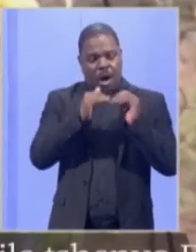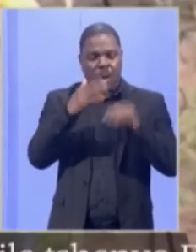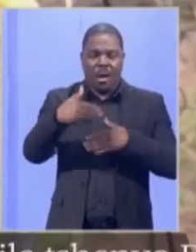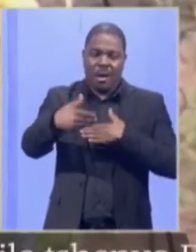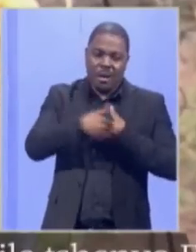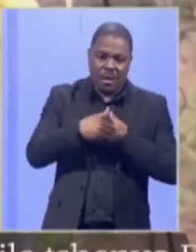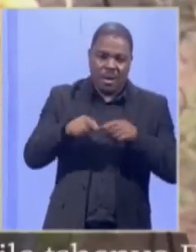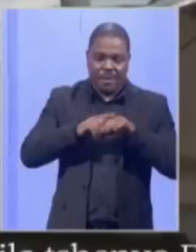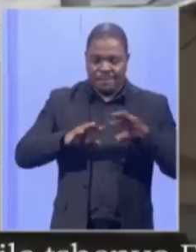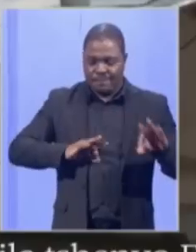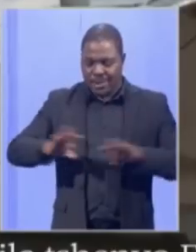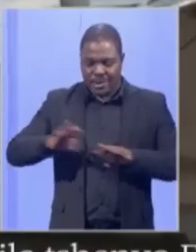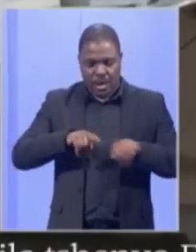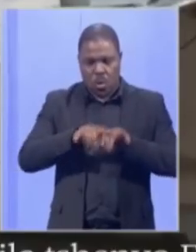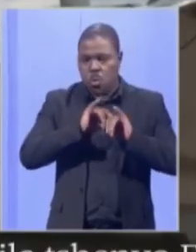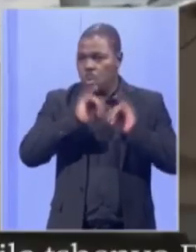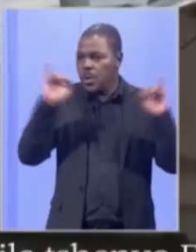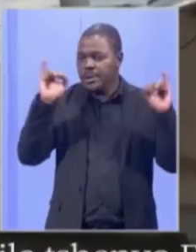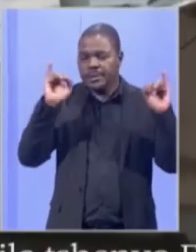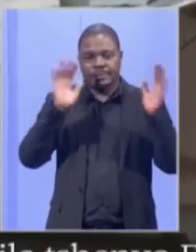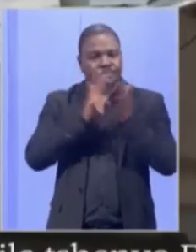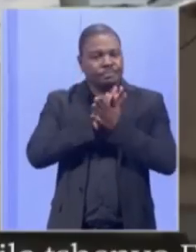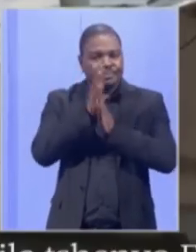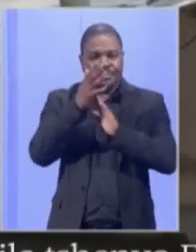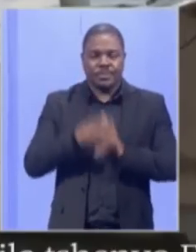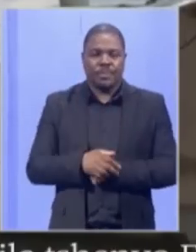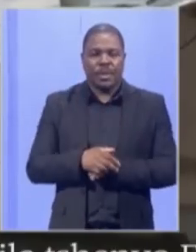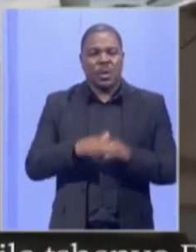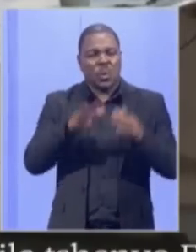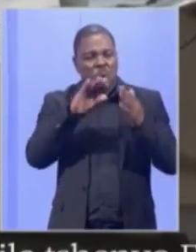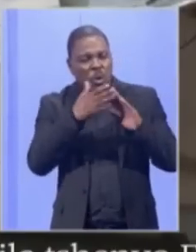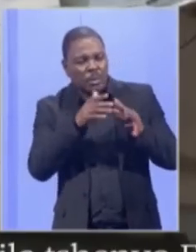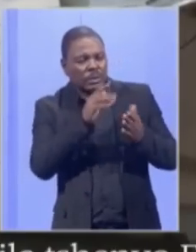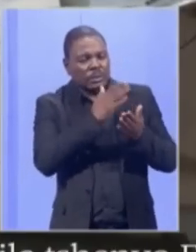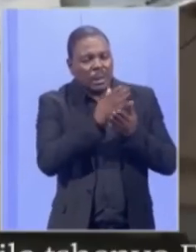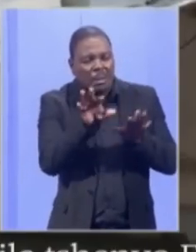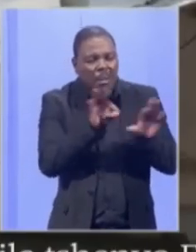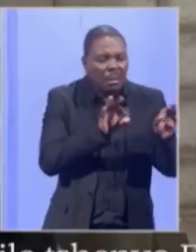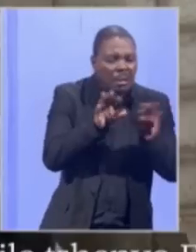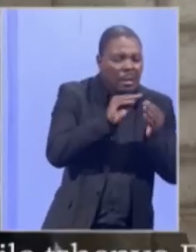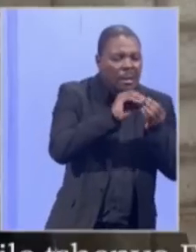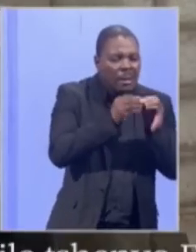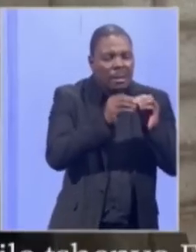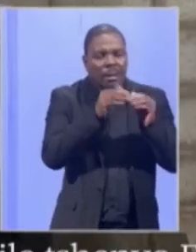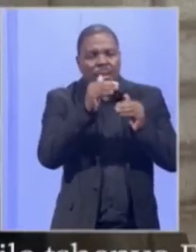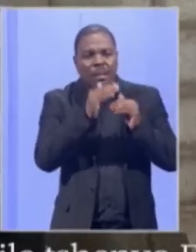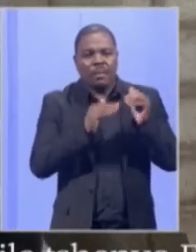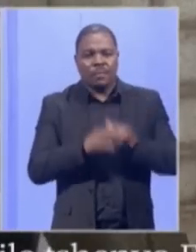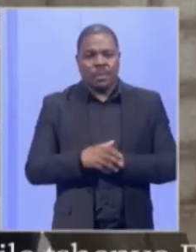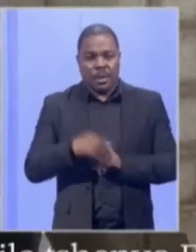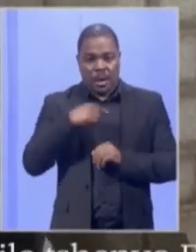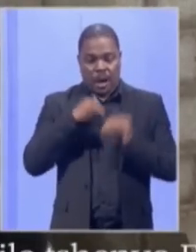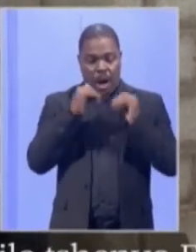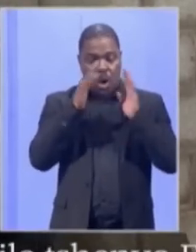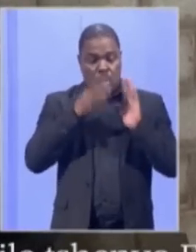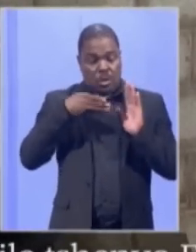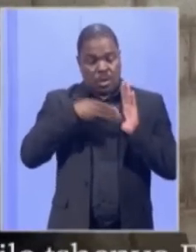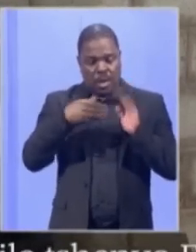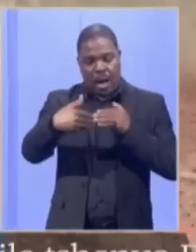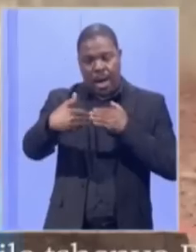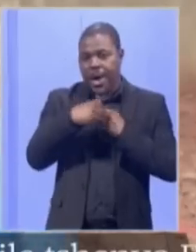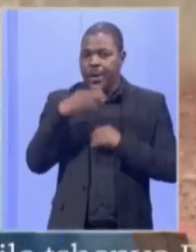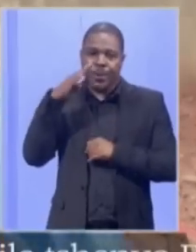then finisher ga yona it's a mess. Baahi ba phutha se setseng marine re le ka tlung ya ba ting mare ha ona motho a ila le